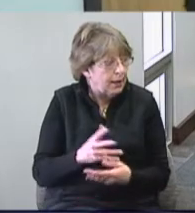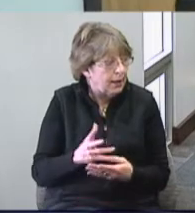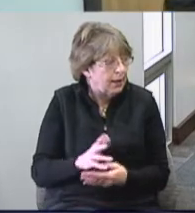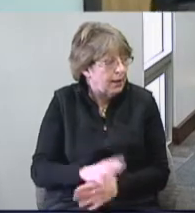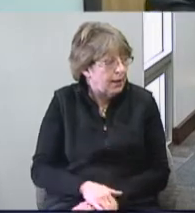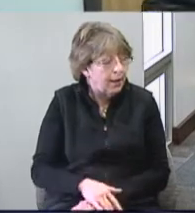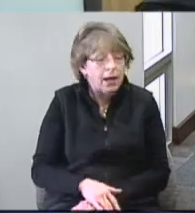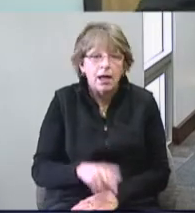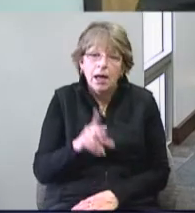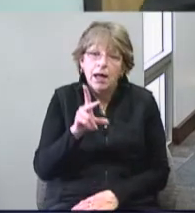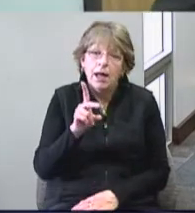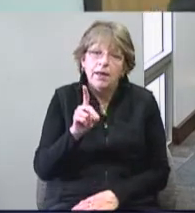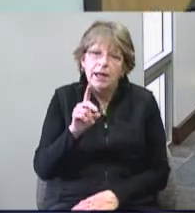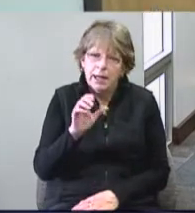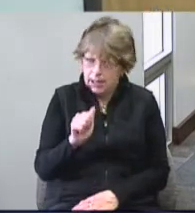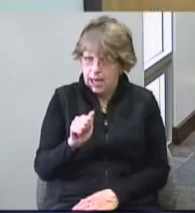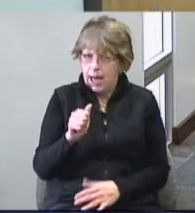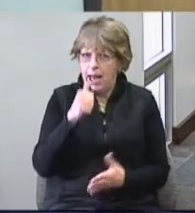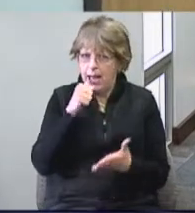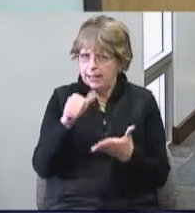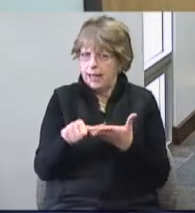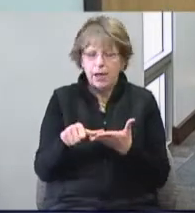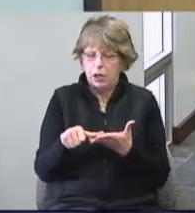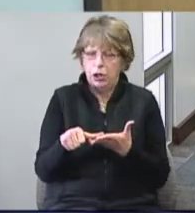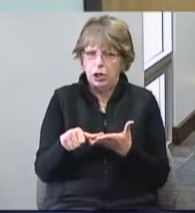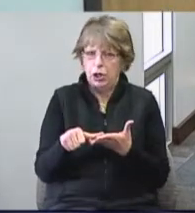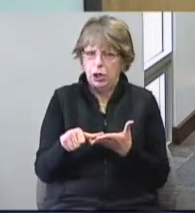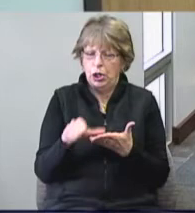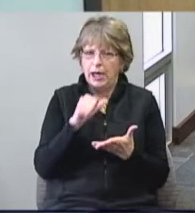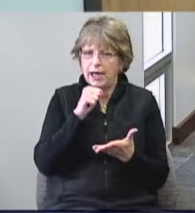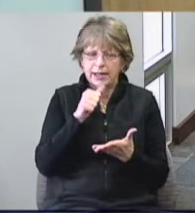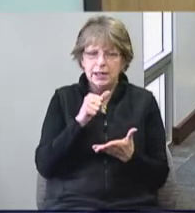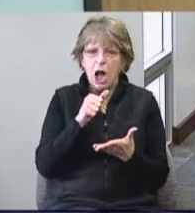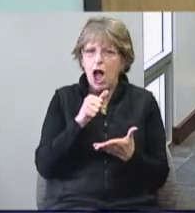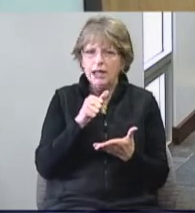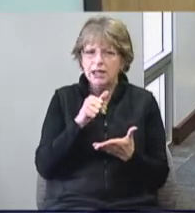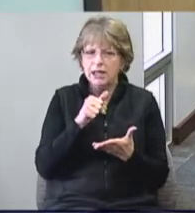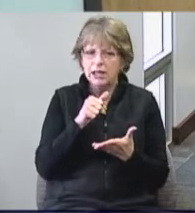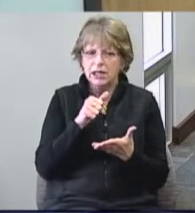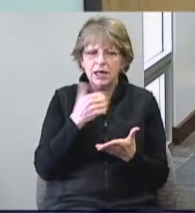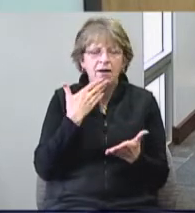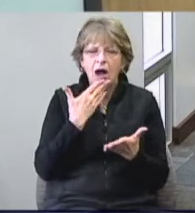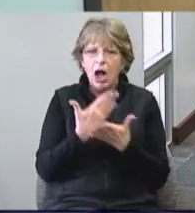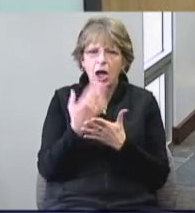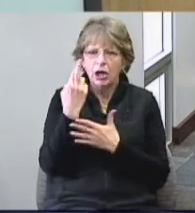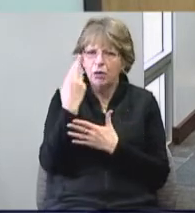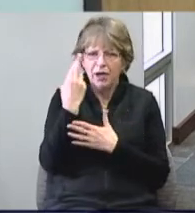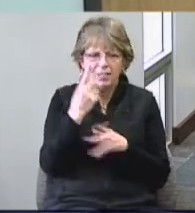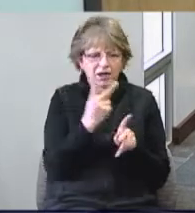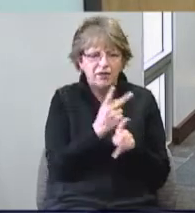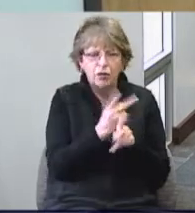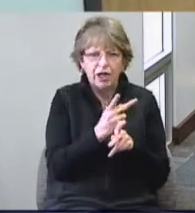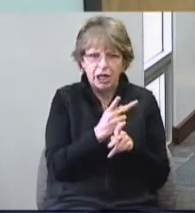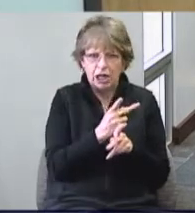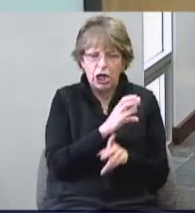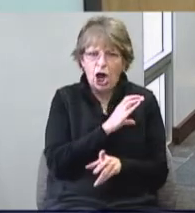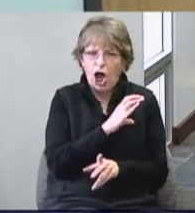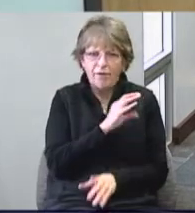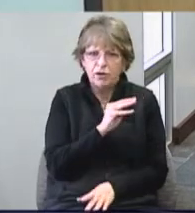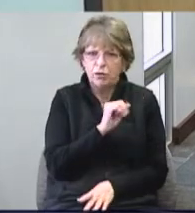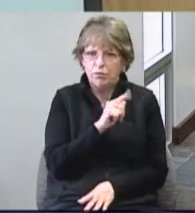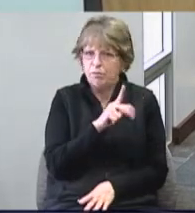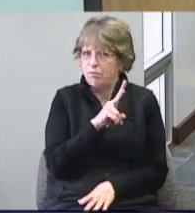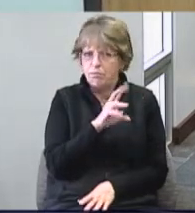the district attorney's letter is not a real legitimate reason for treating Officer Malvo